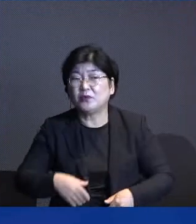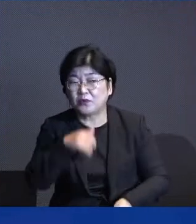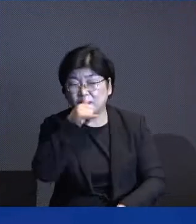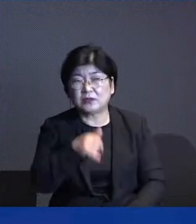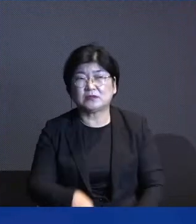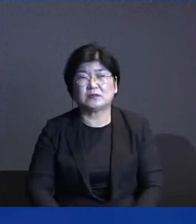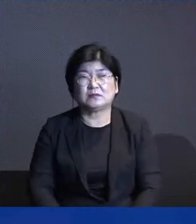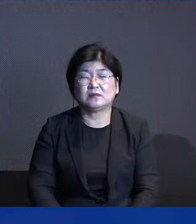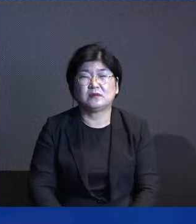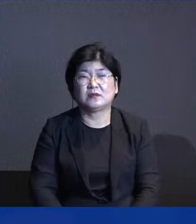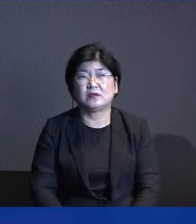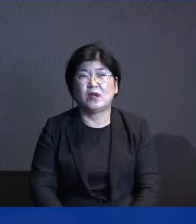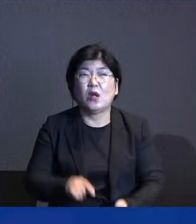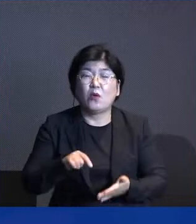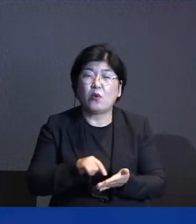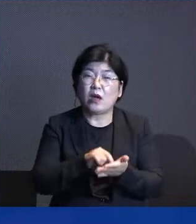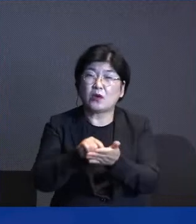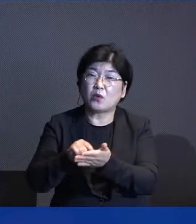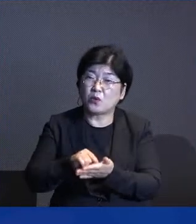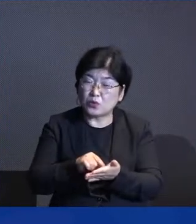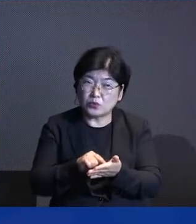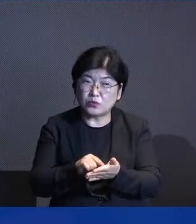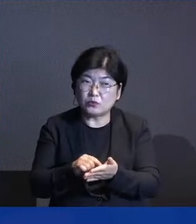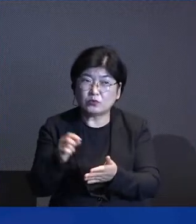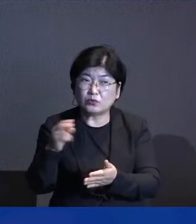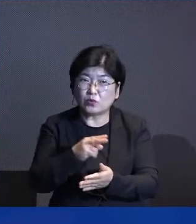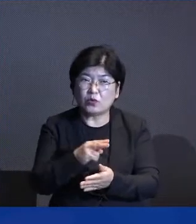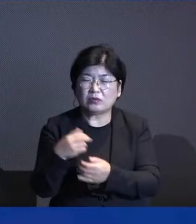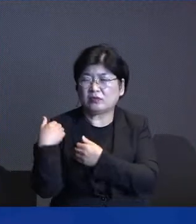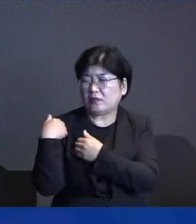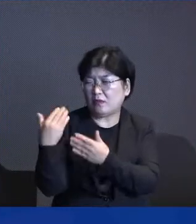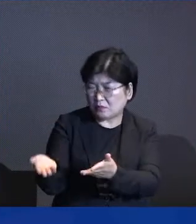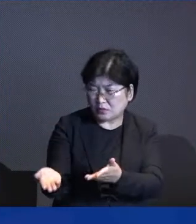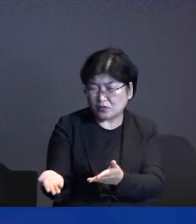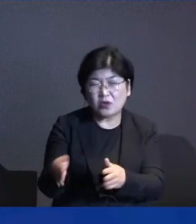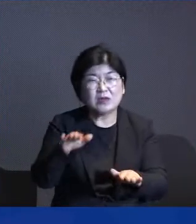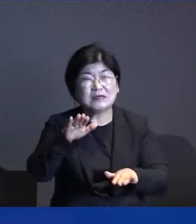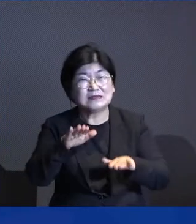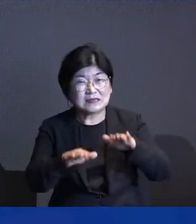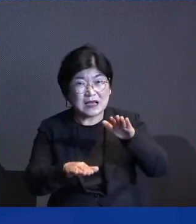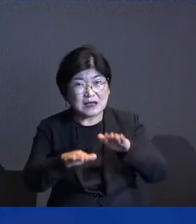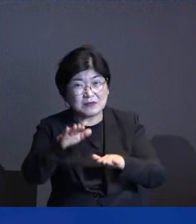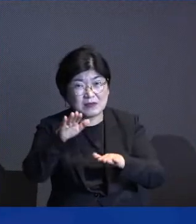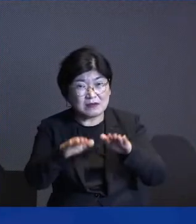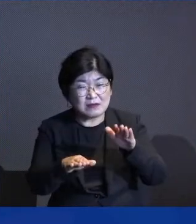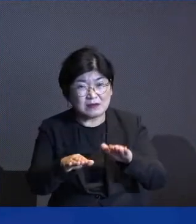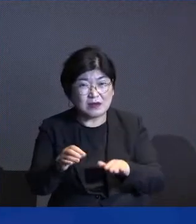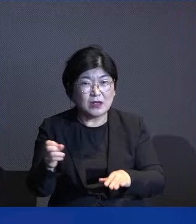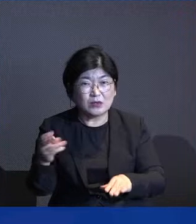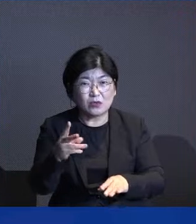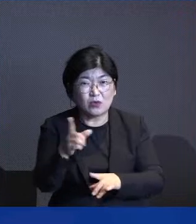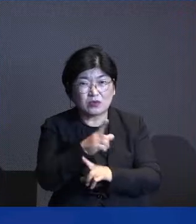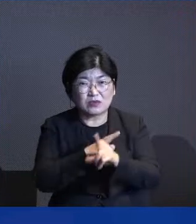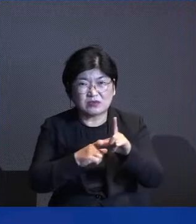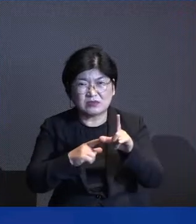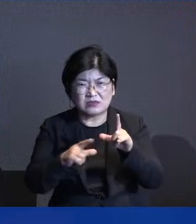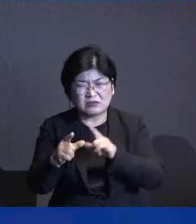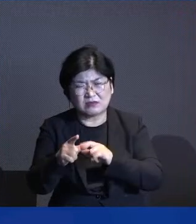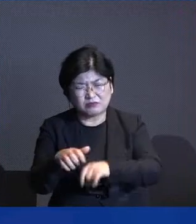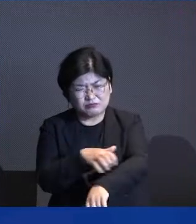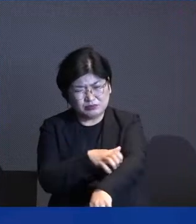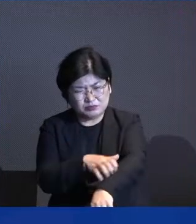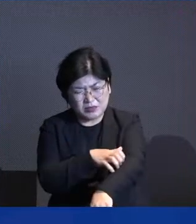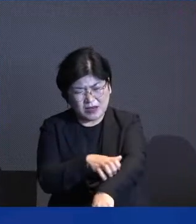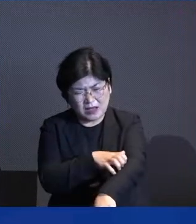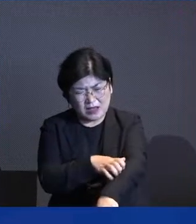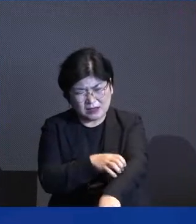loneliness, neglect, ageism, discrimination, reduced access, institutionalization, elder